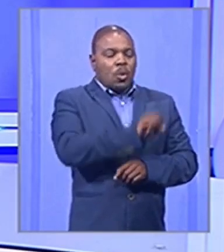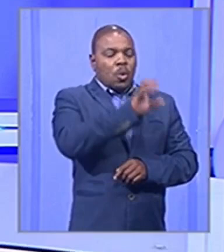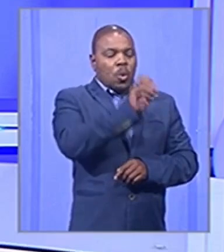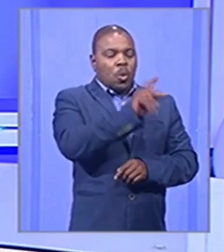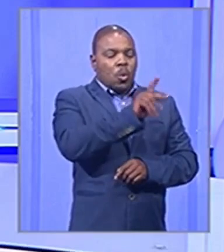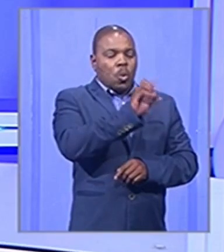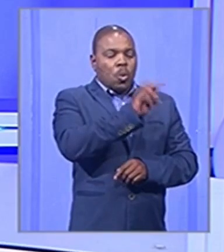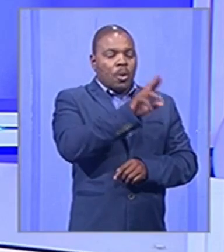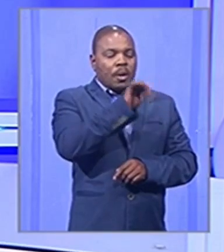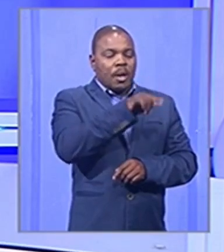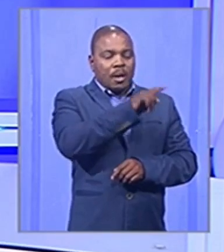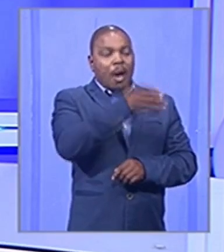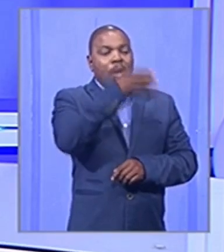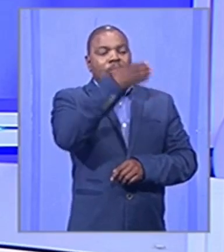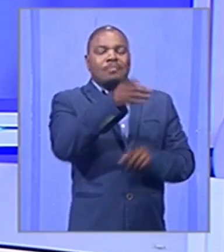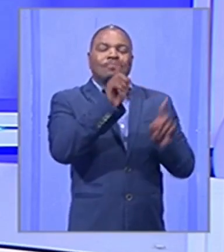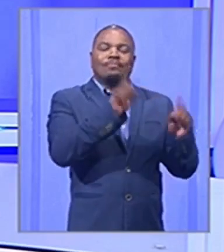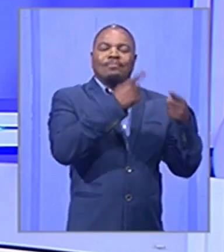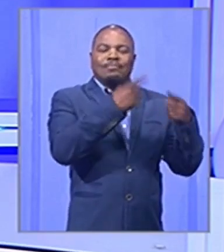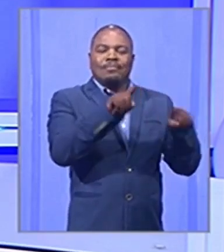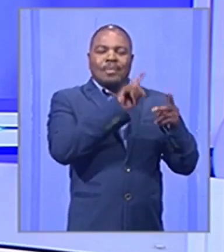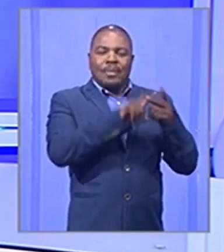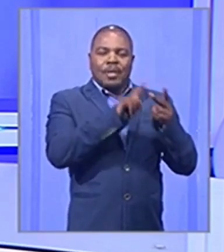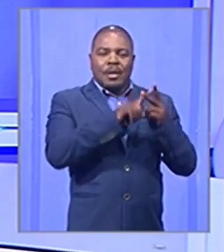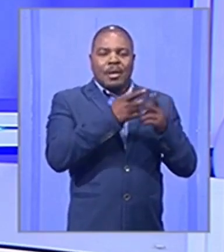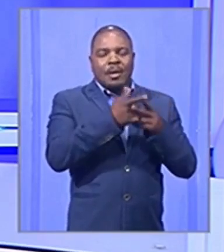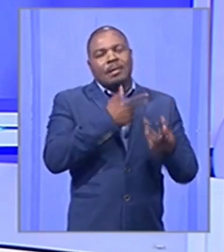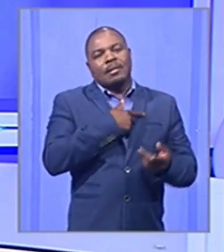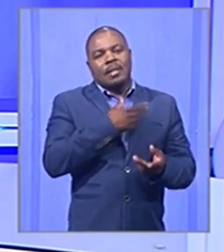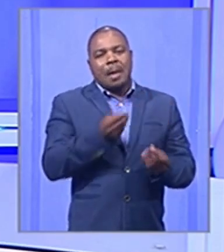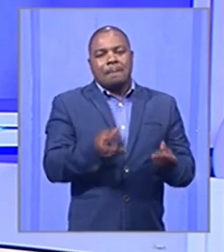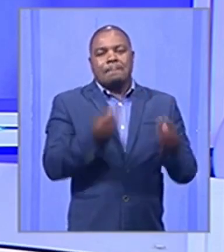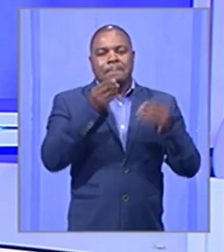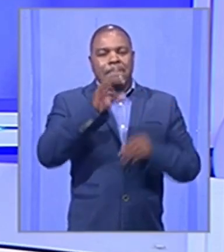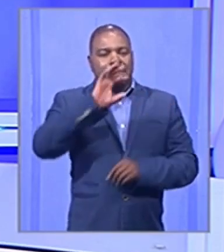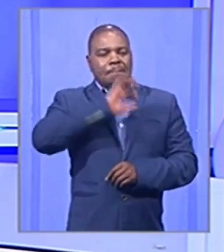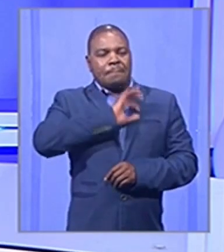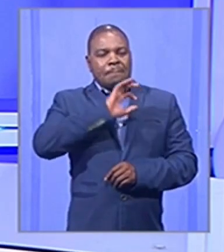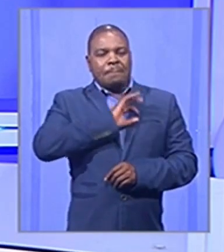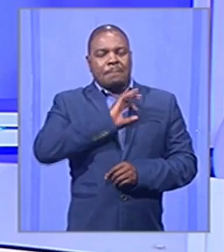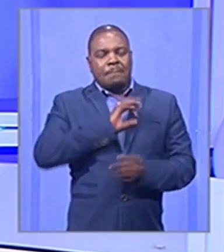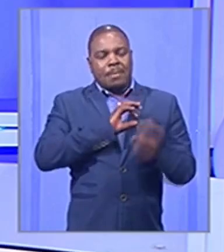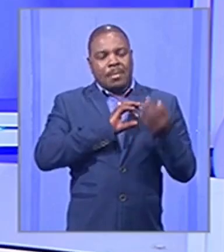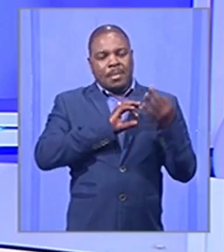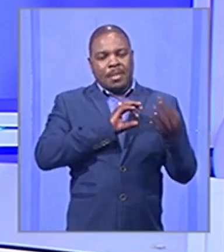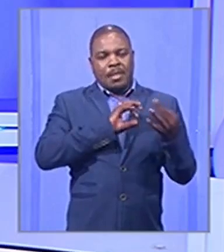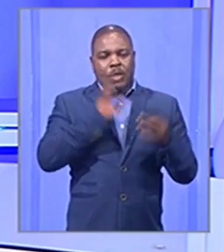diragaditse kwa kgaisanong eno le go iponela rekoto ya dimetale tsa gauta di le 3.